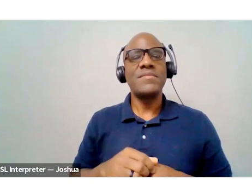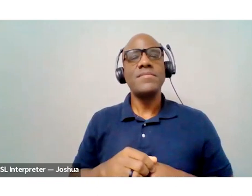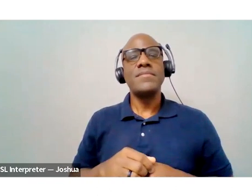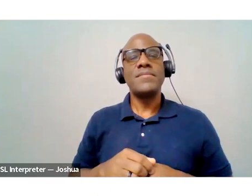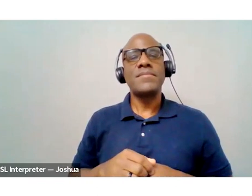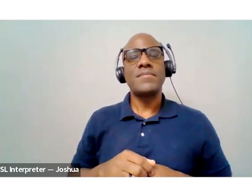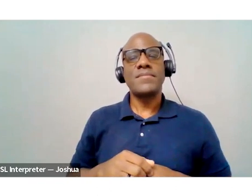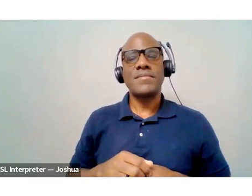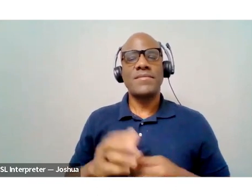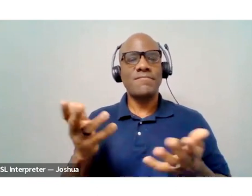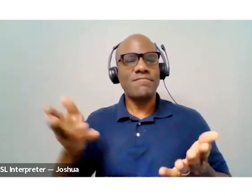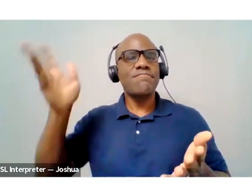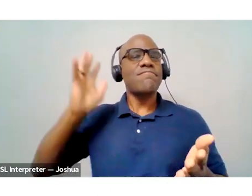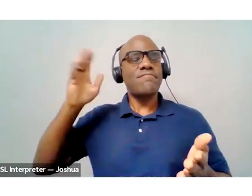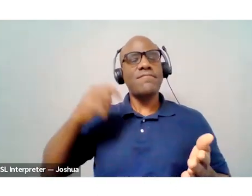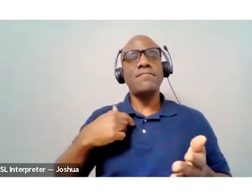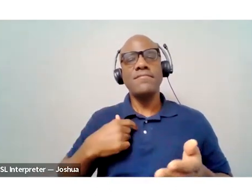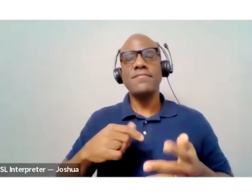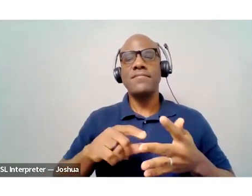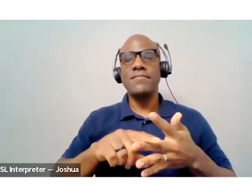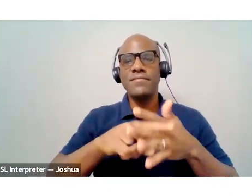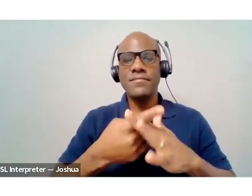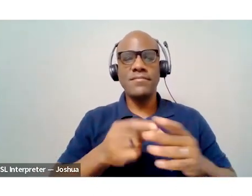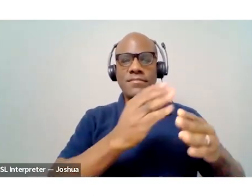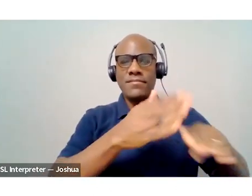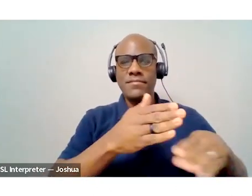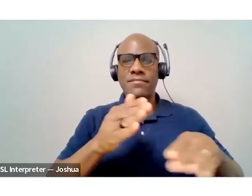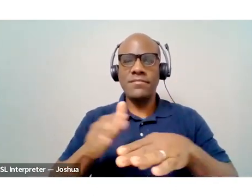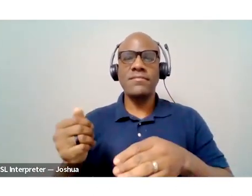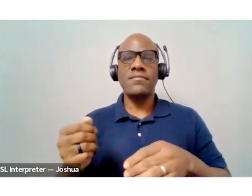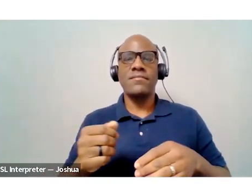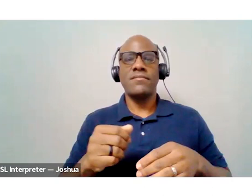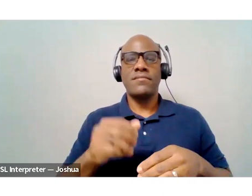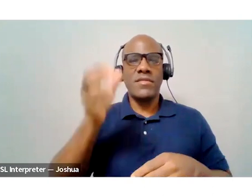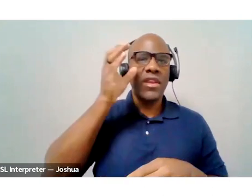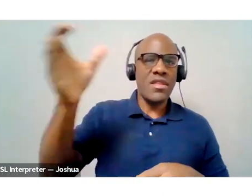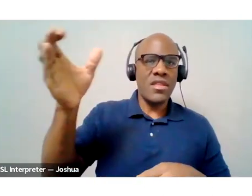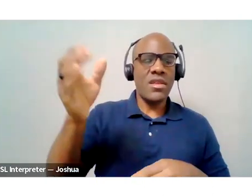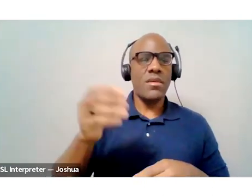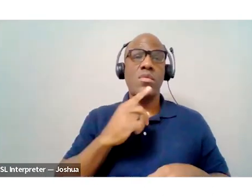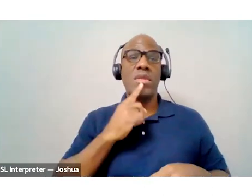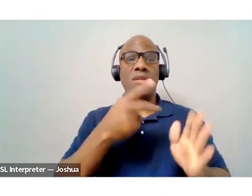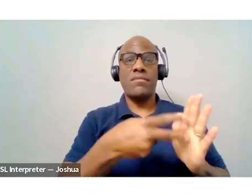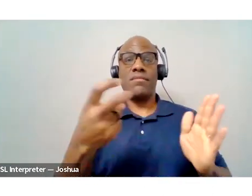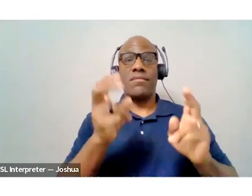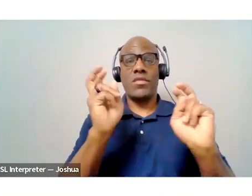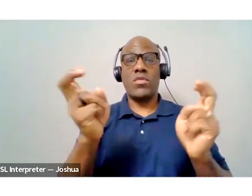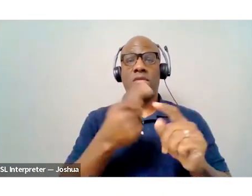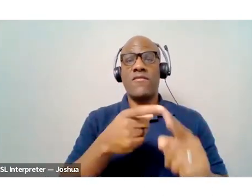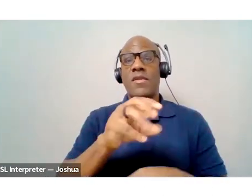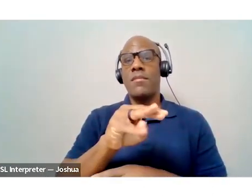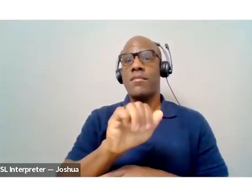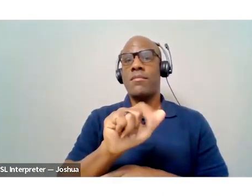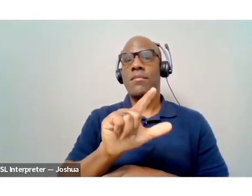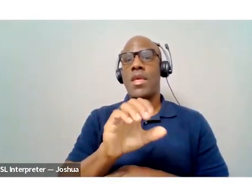started to break down this concept around was this quote by Malcolm X that kept on making the rounds during